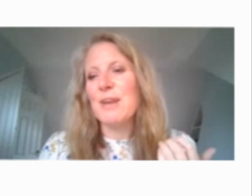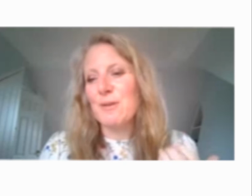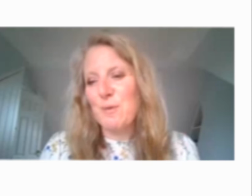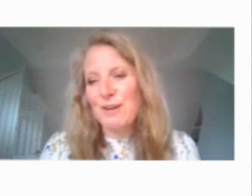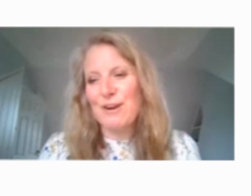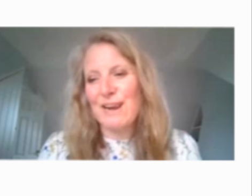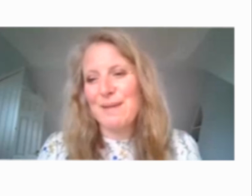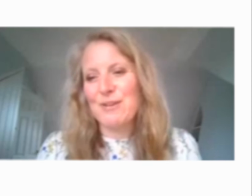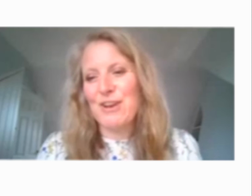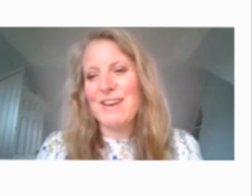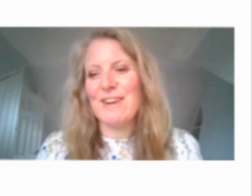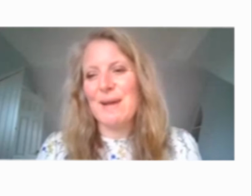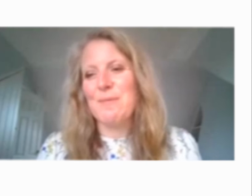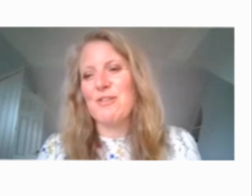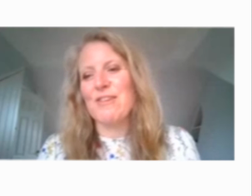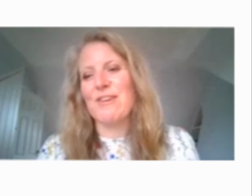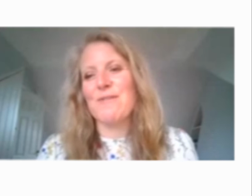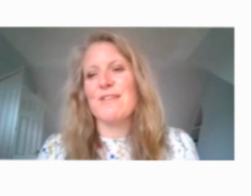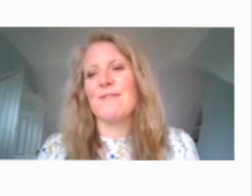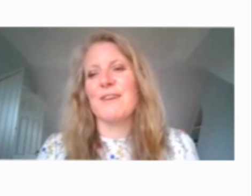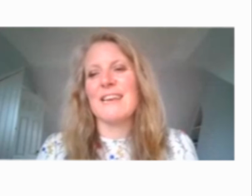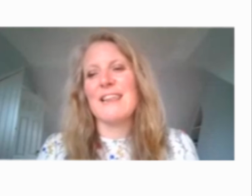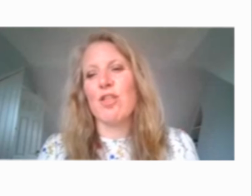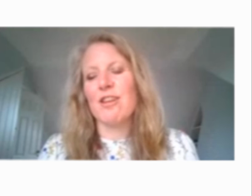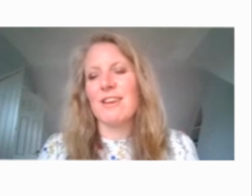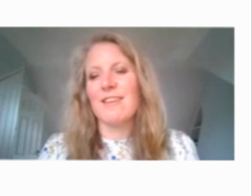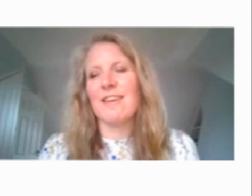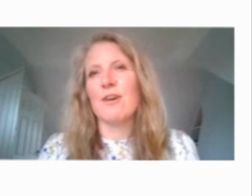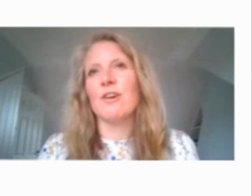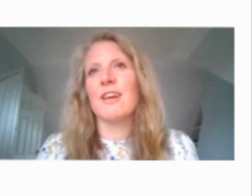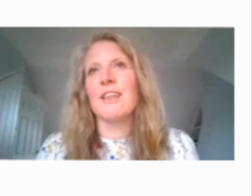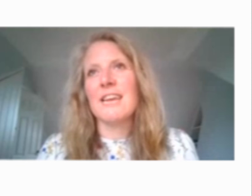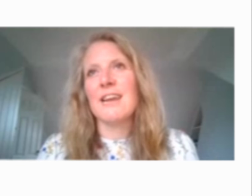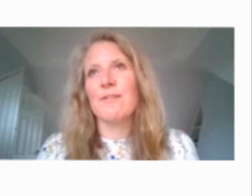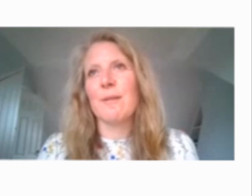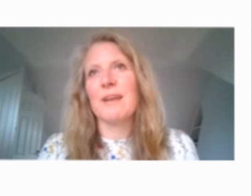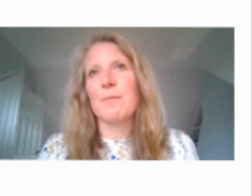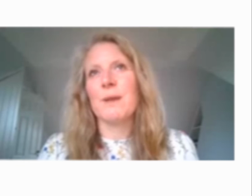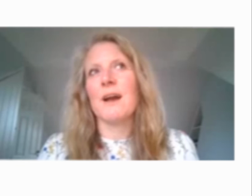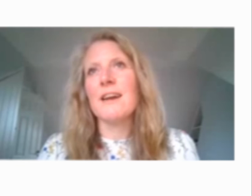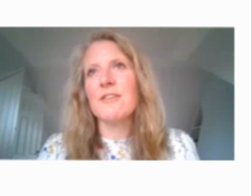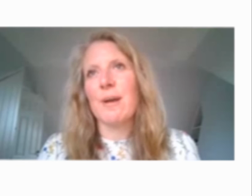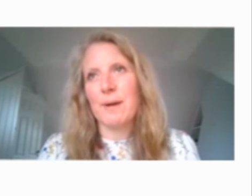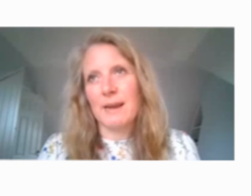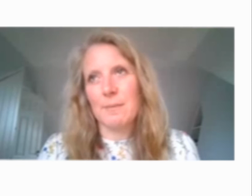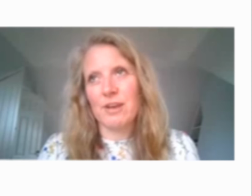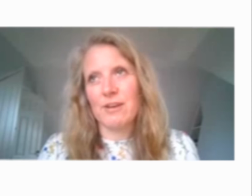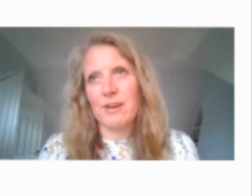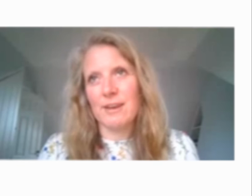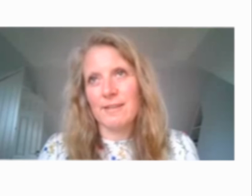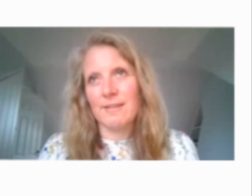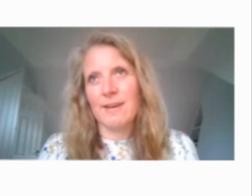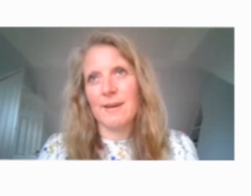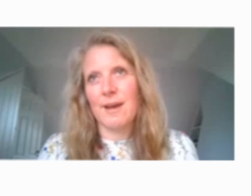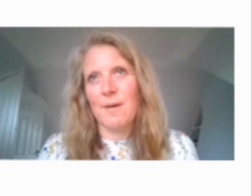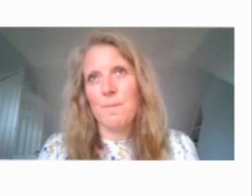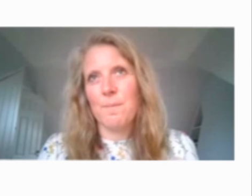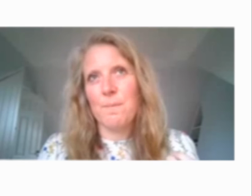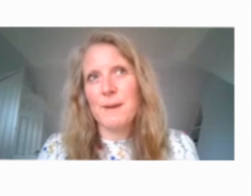as somebody who's worked on climate change and climate change governance for nearly 30 years now, thinking of something as being hijacked by climate change